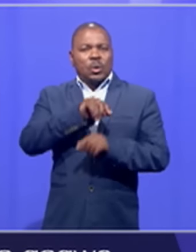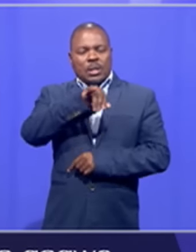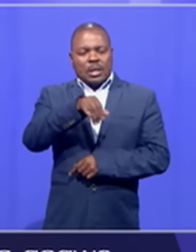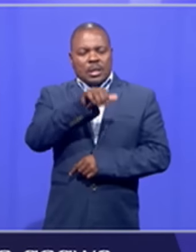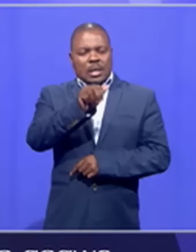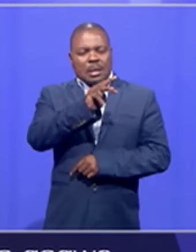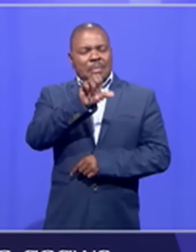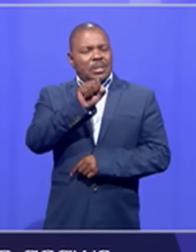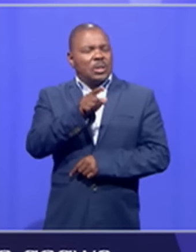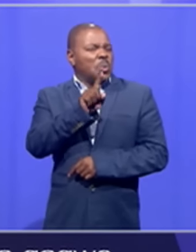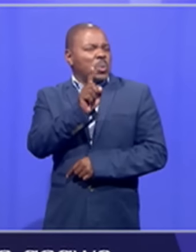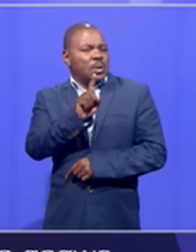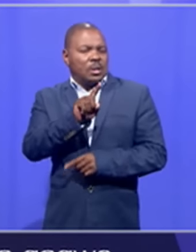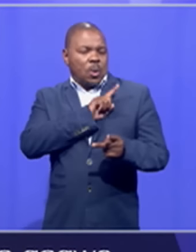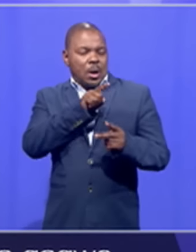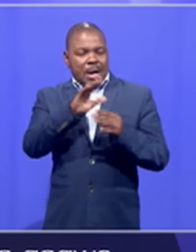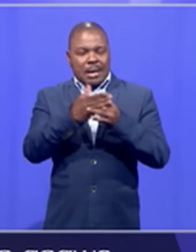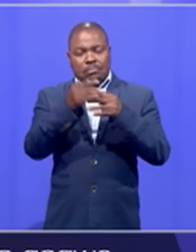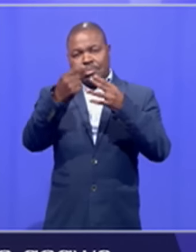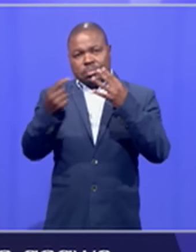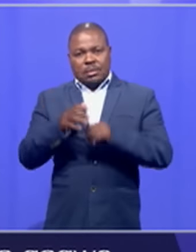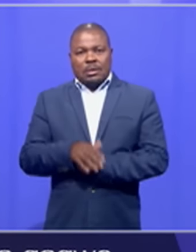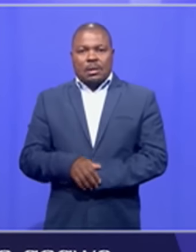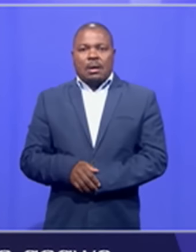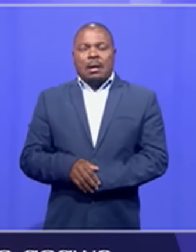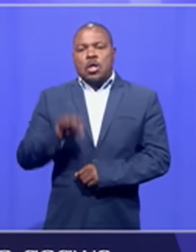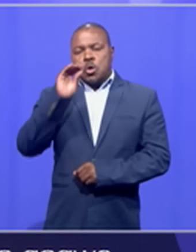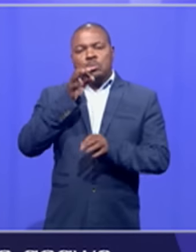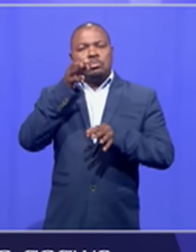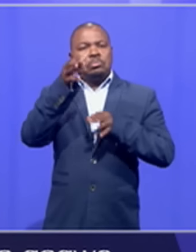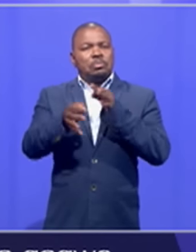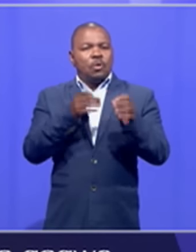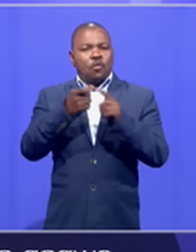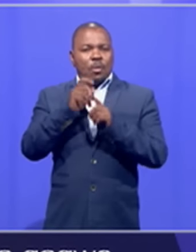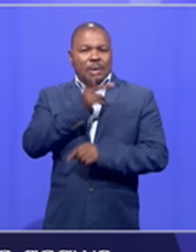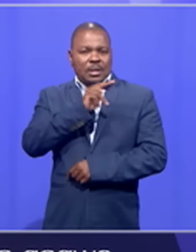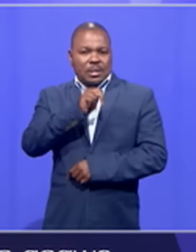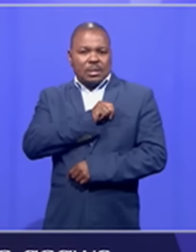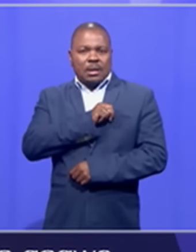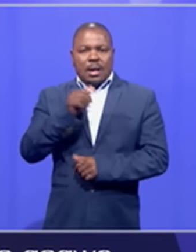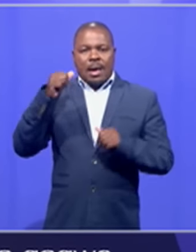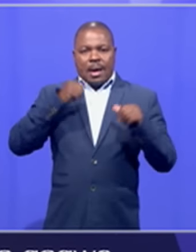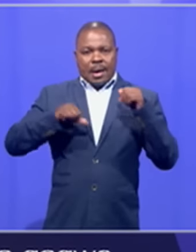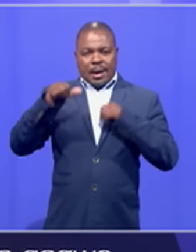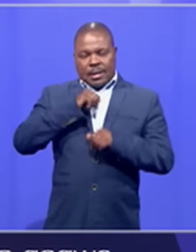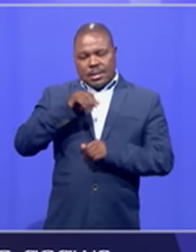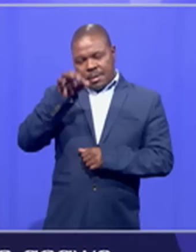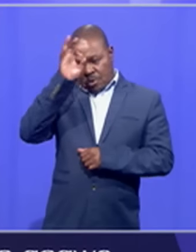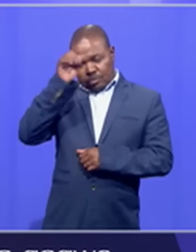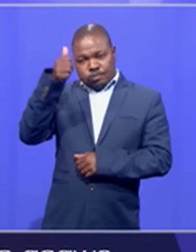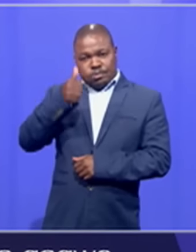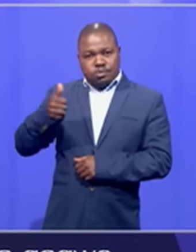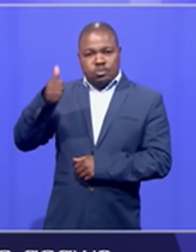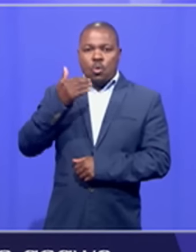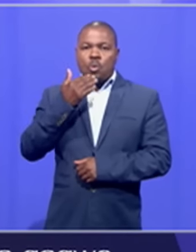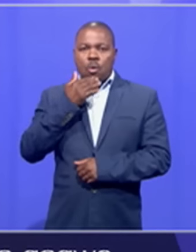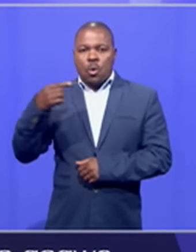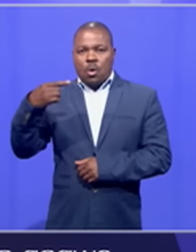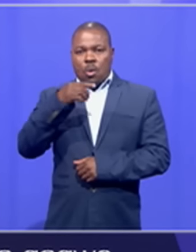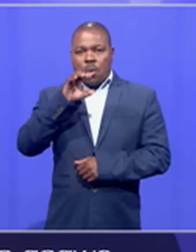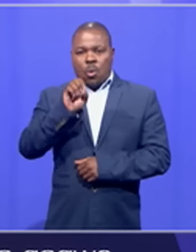le melato e mmalwa ya bosenyi ge be a boledišana le boraditaba go la Durban. Tlhogo ya nakwana ya bohlodi Major General Anthony